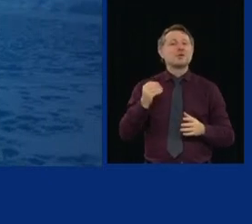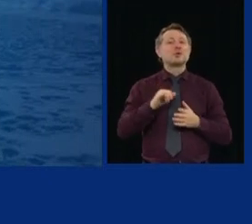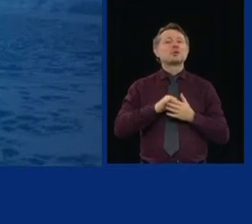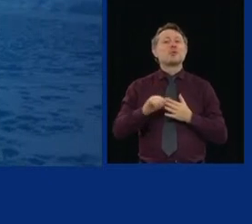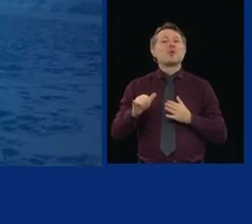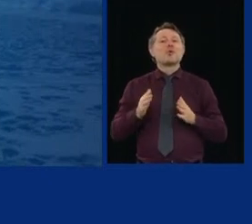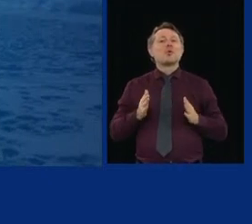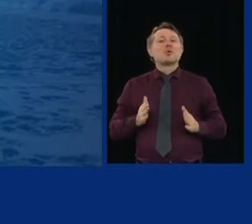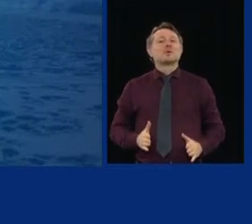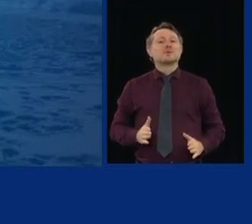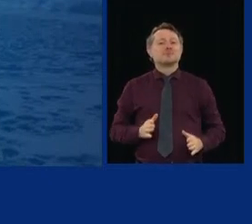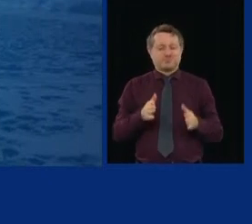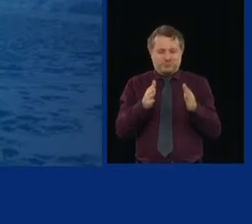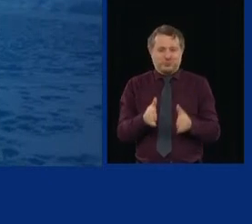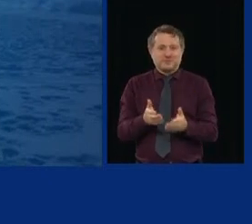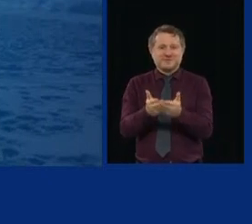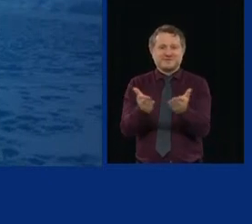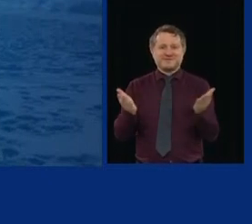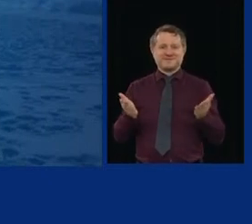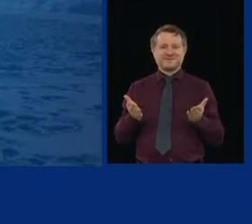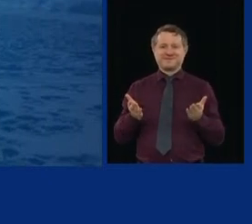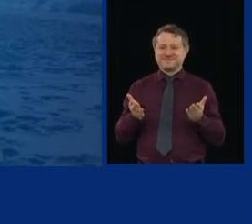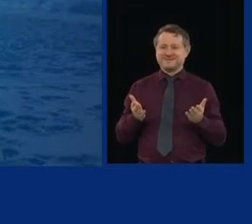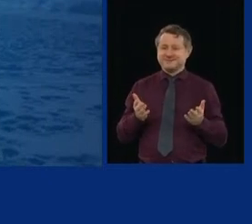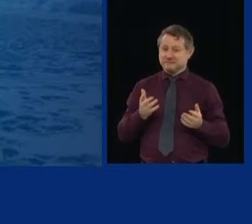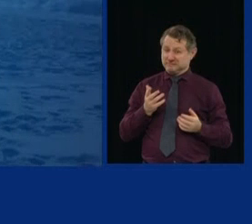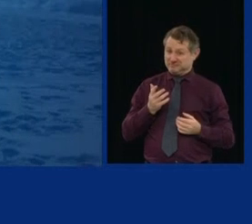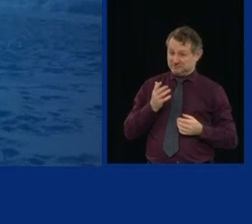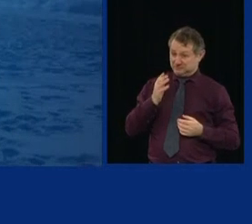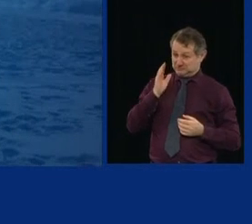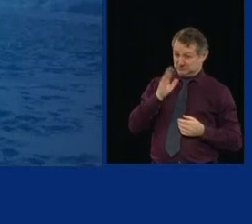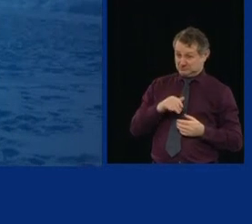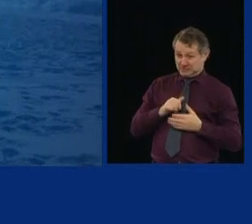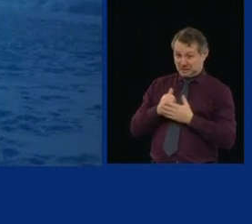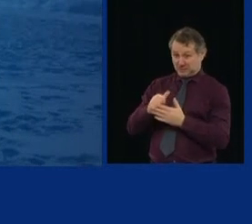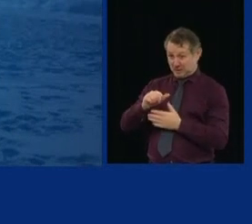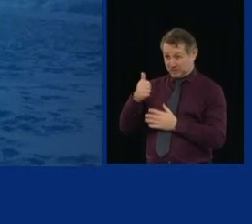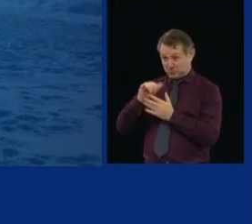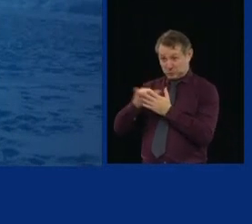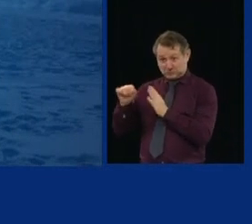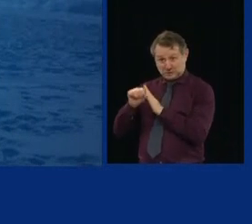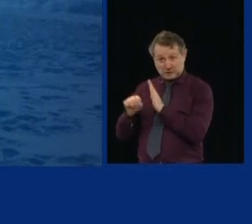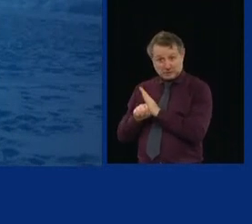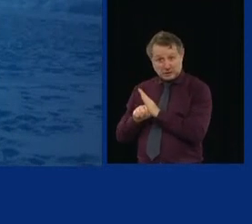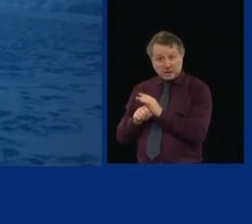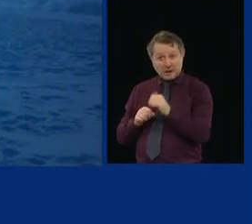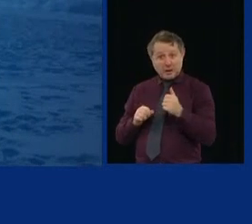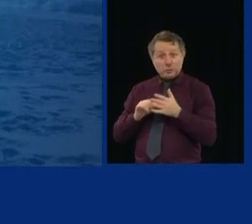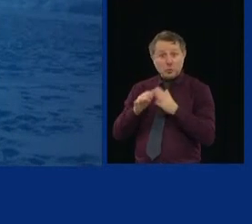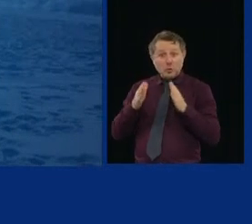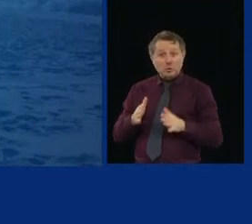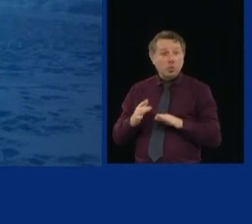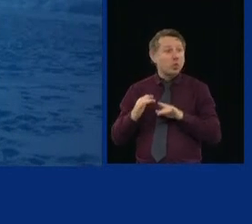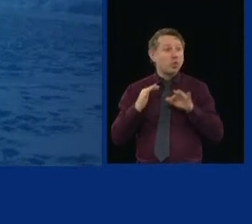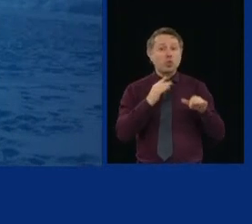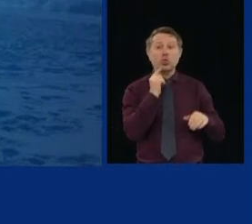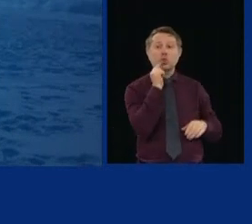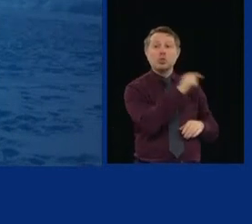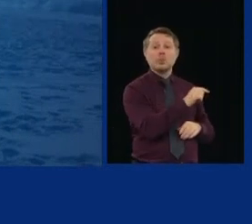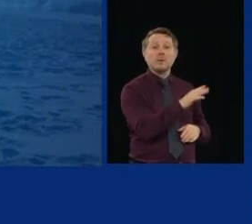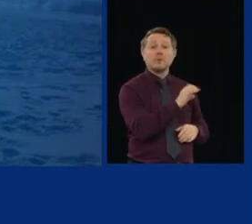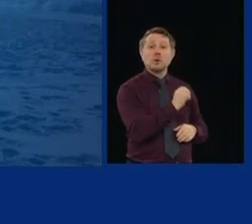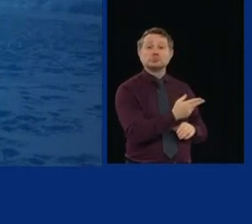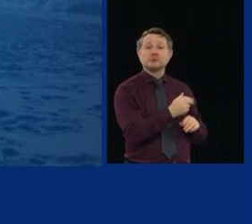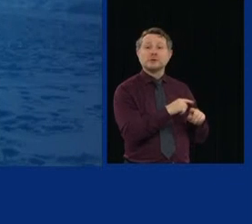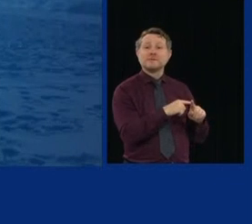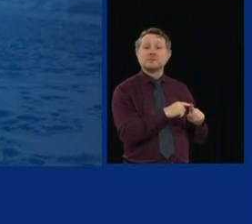York's interest to have New Yorkers going to a Jersey beach, which is now going to be overcrowded because you have people from New York